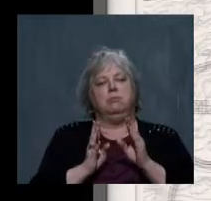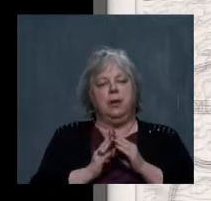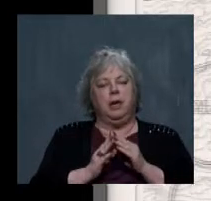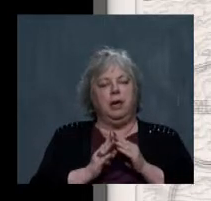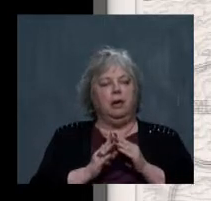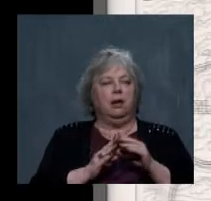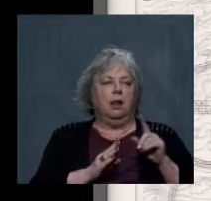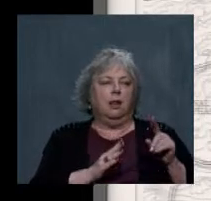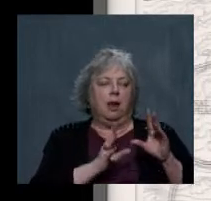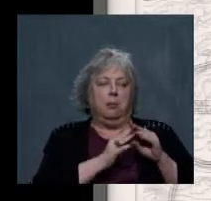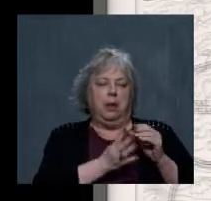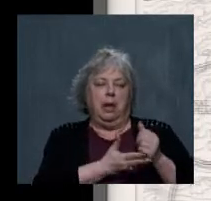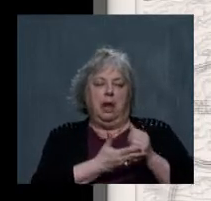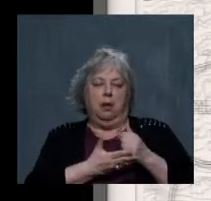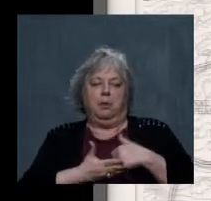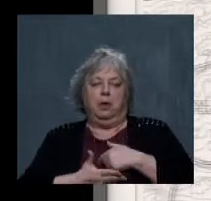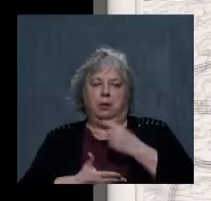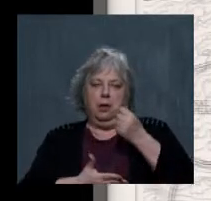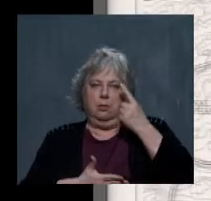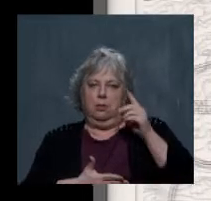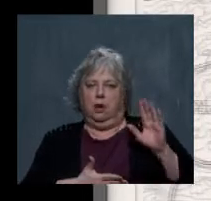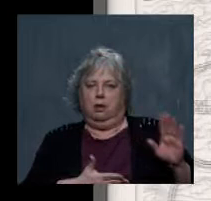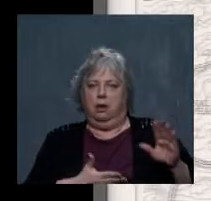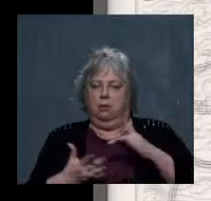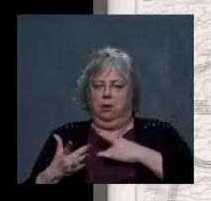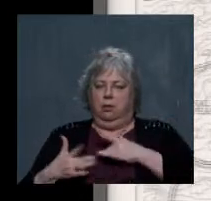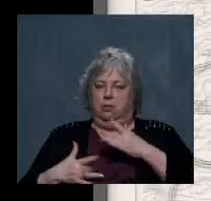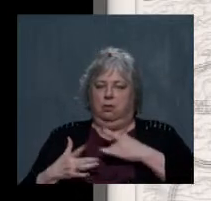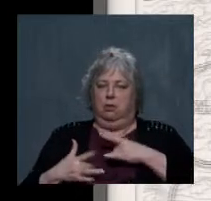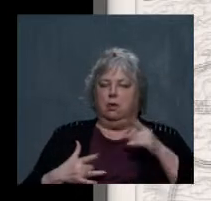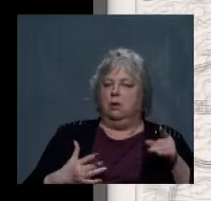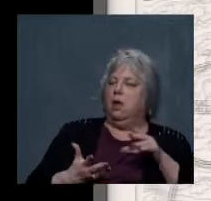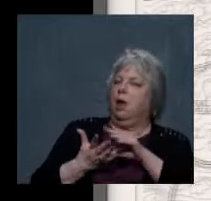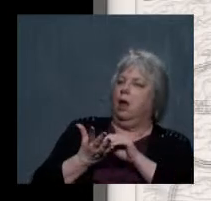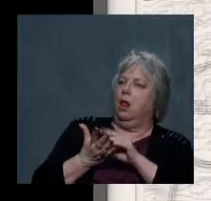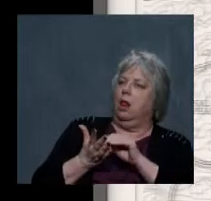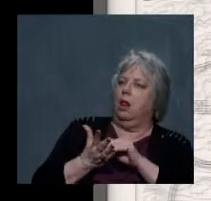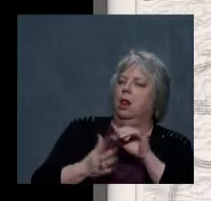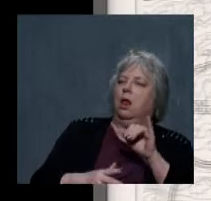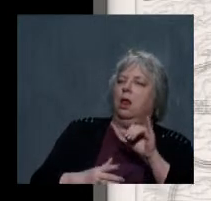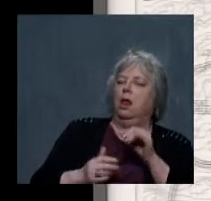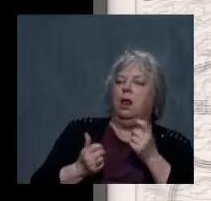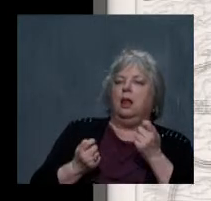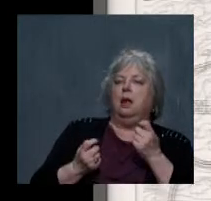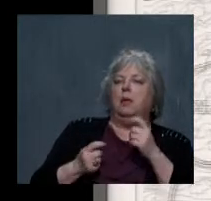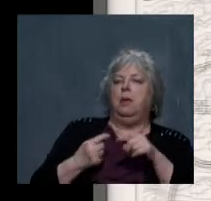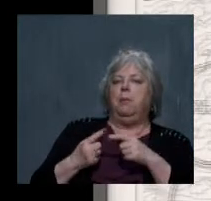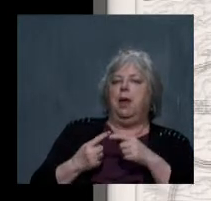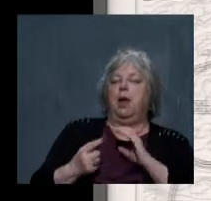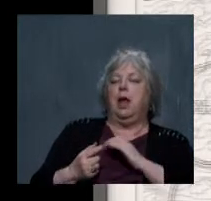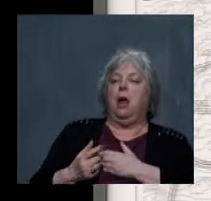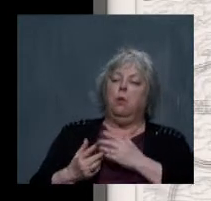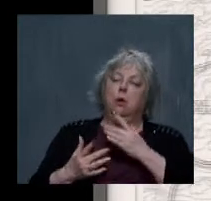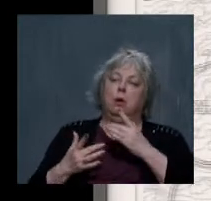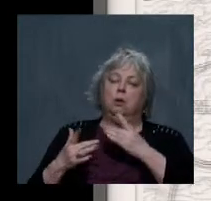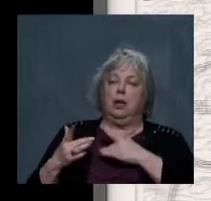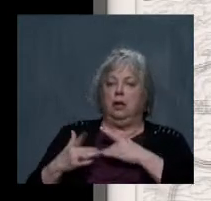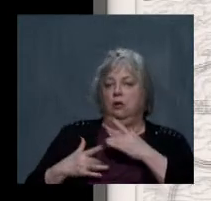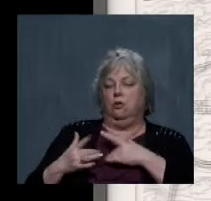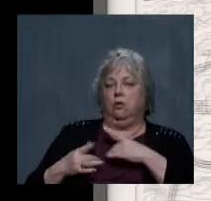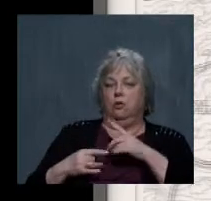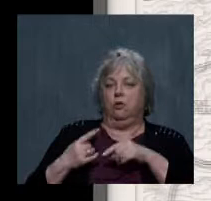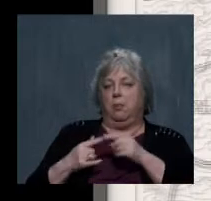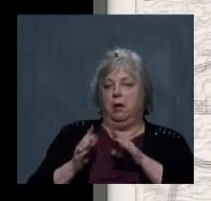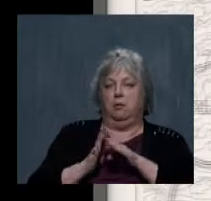Their meetings helped us to understand the issues that they face, and they also learned a little bit about what the issues that we face as we develop property. But